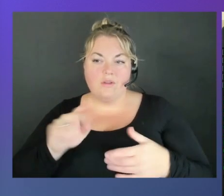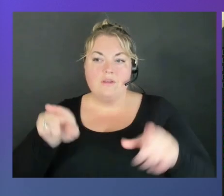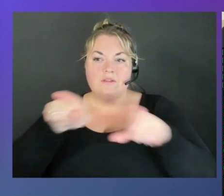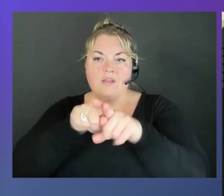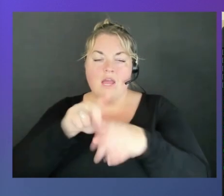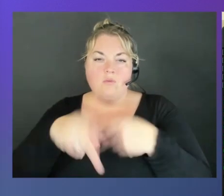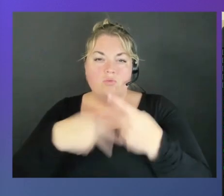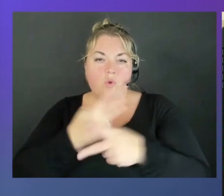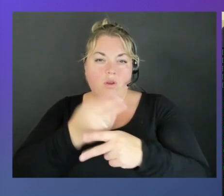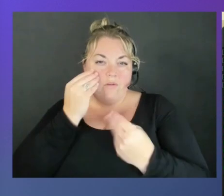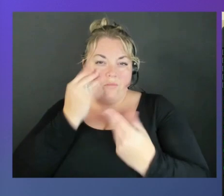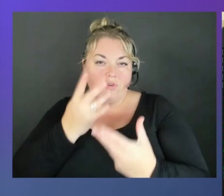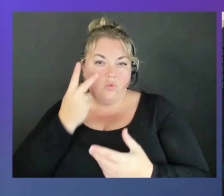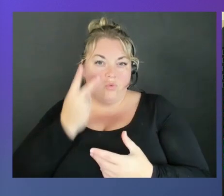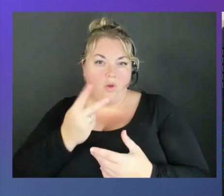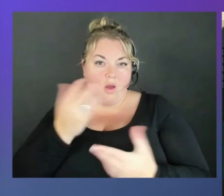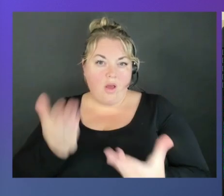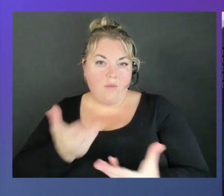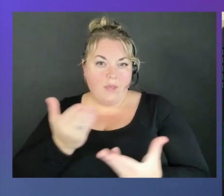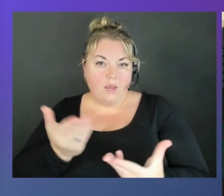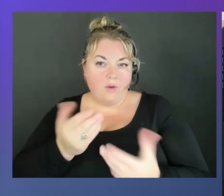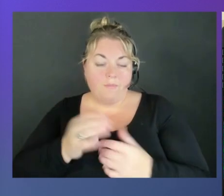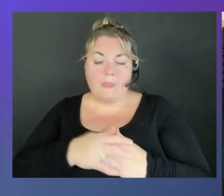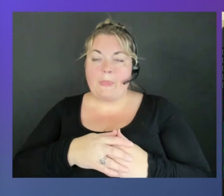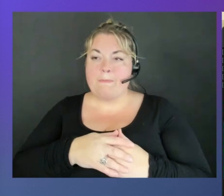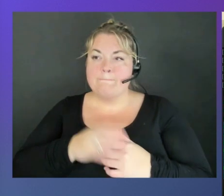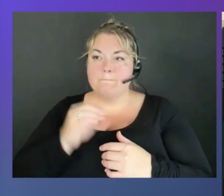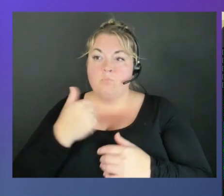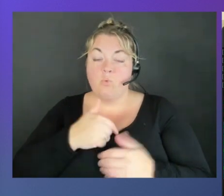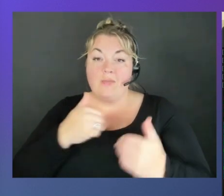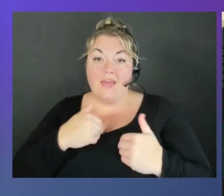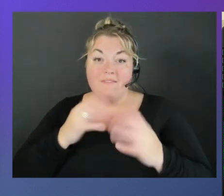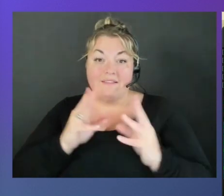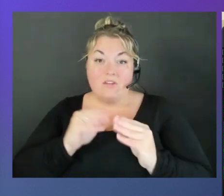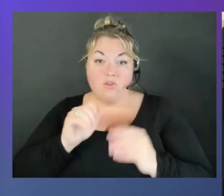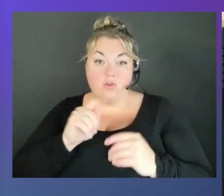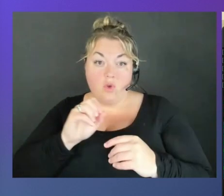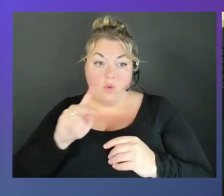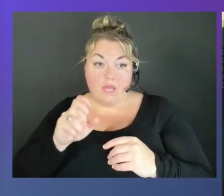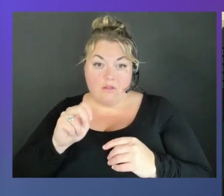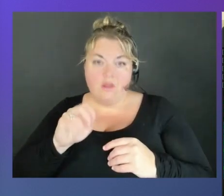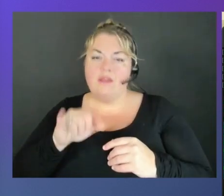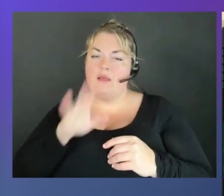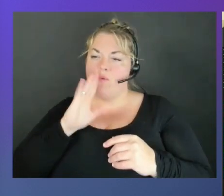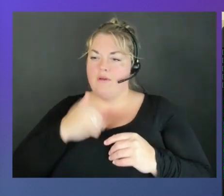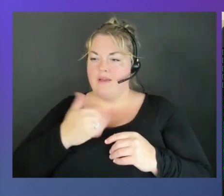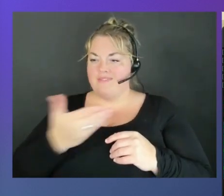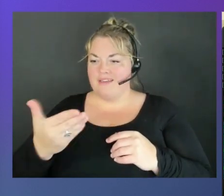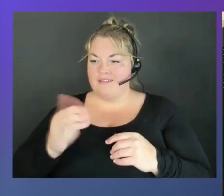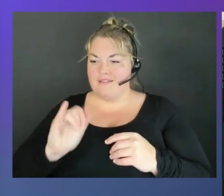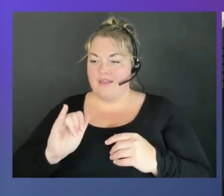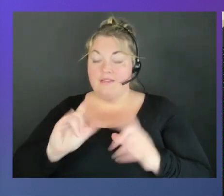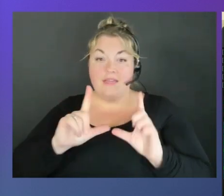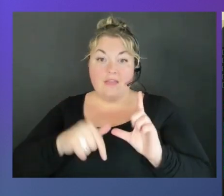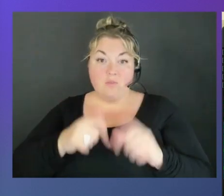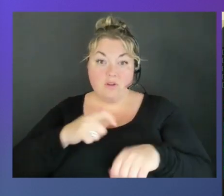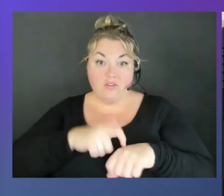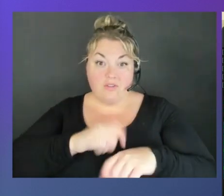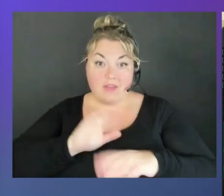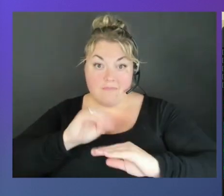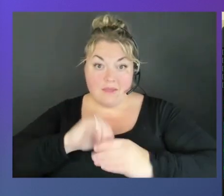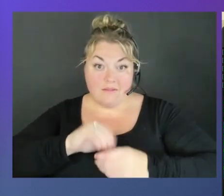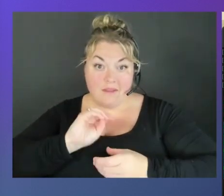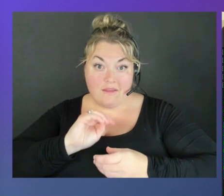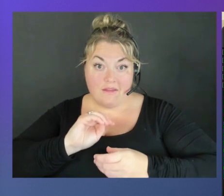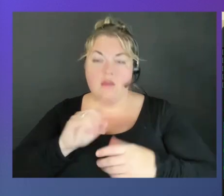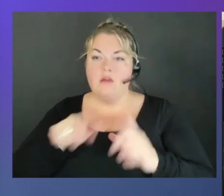that you saw up here. So you have the session token, and that's going to have things like the expiration time built into it, plus, of course, the